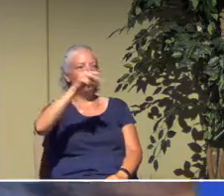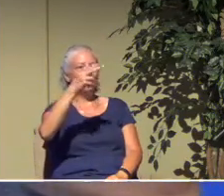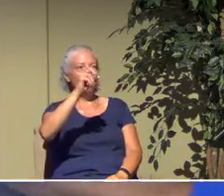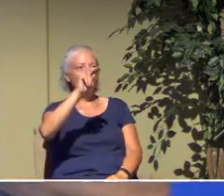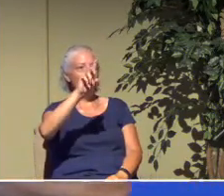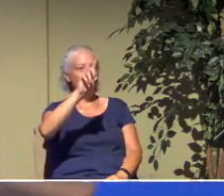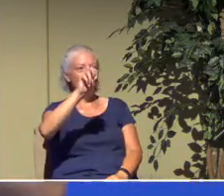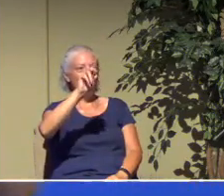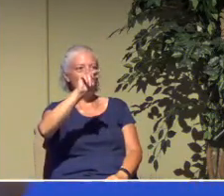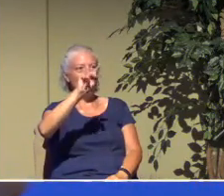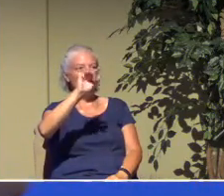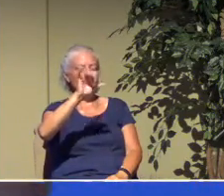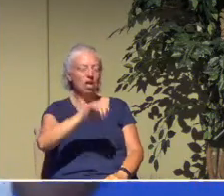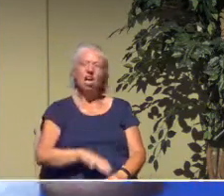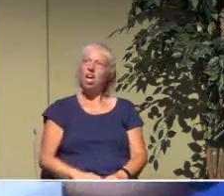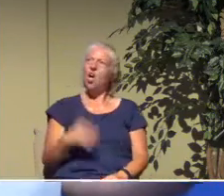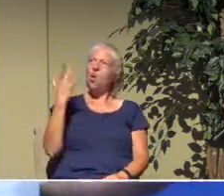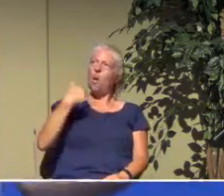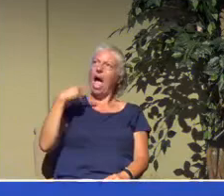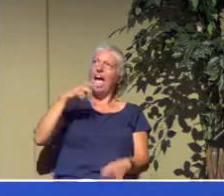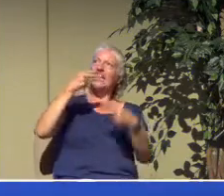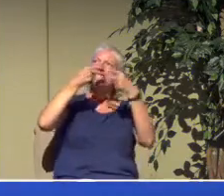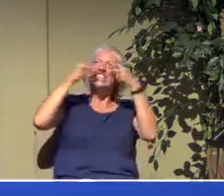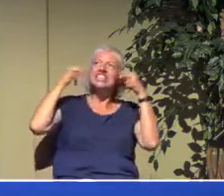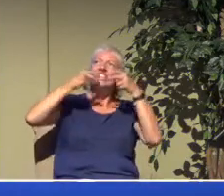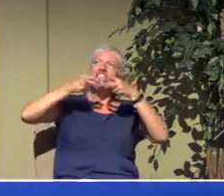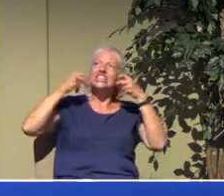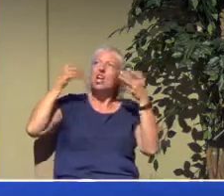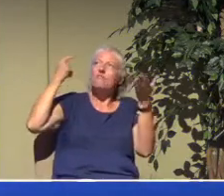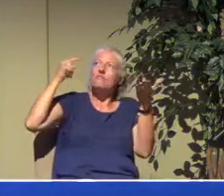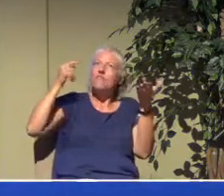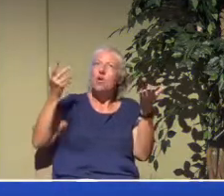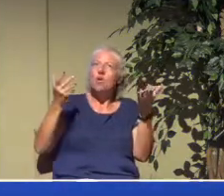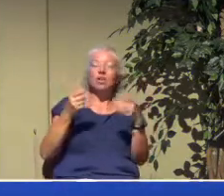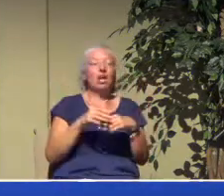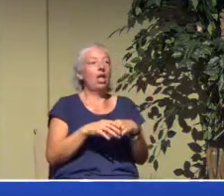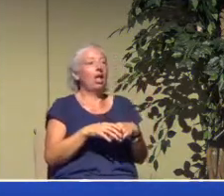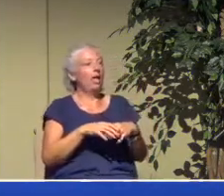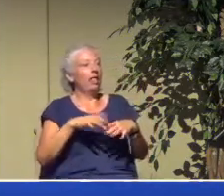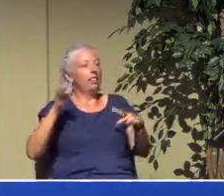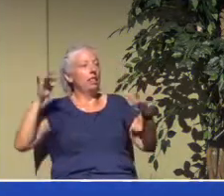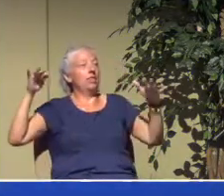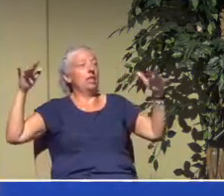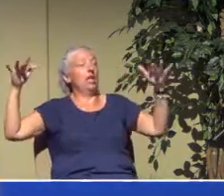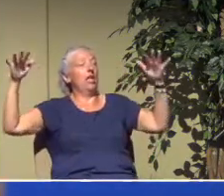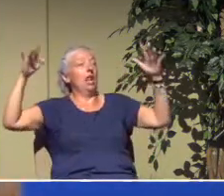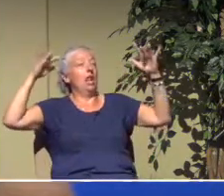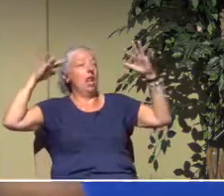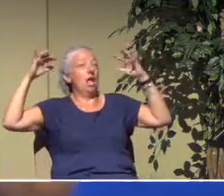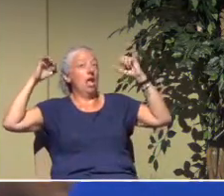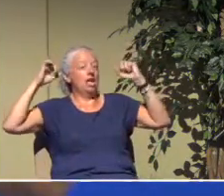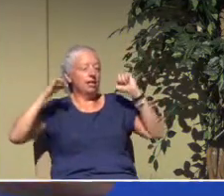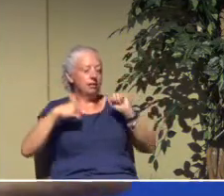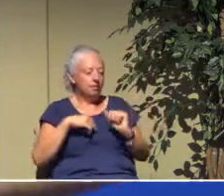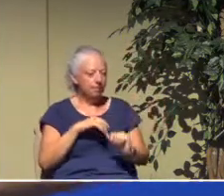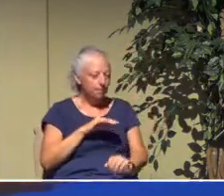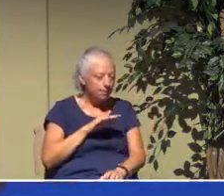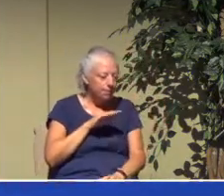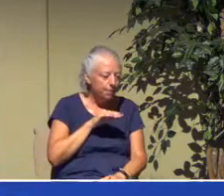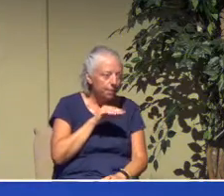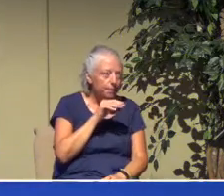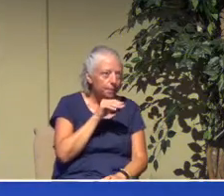I have to get braces? And then it became very, very vulnerable, and you got to imagine there's all of this noise around, and we're just little whispers, we're talking like this